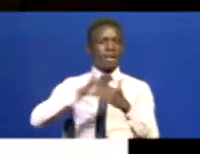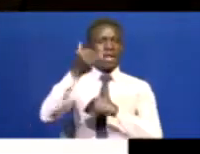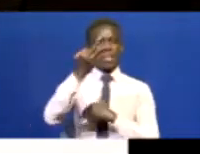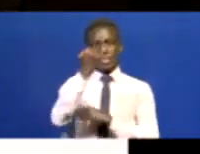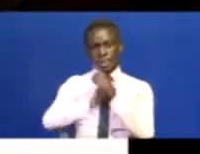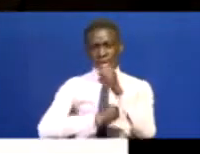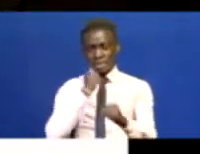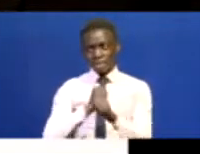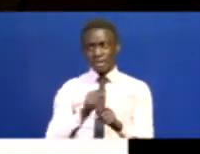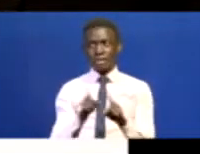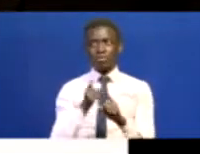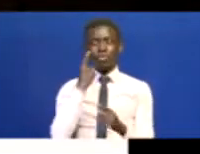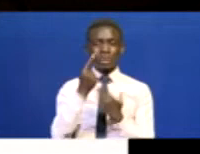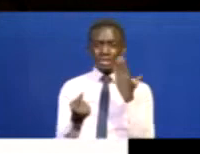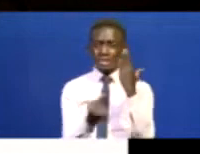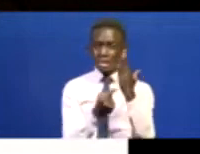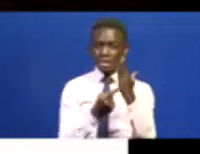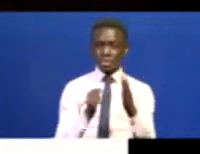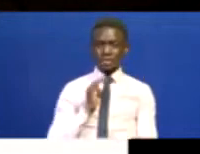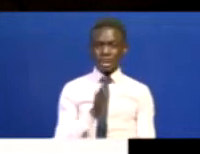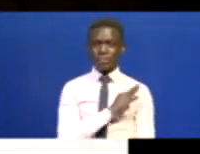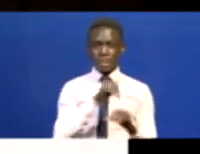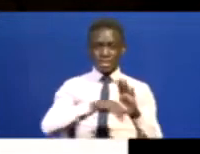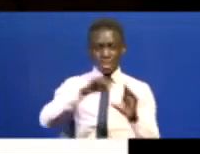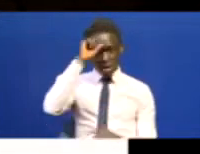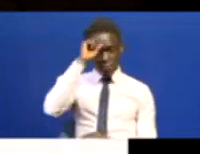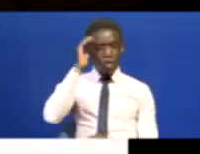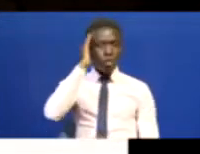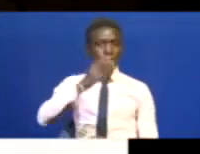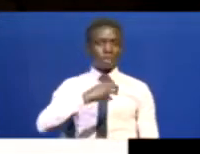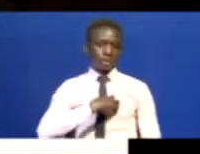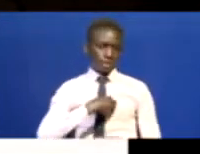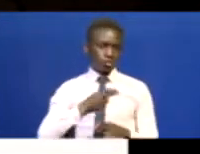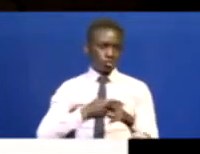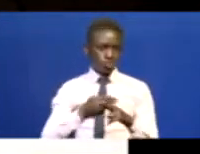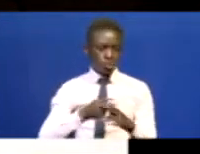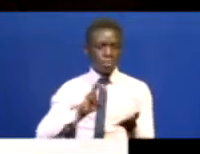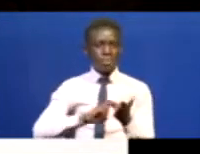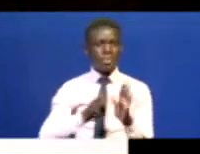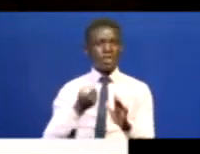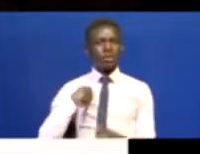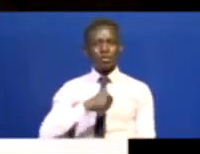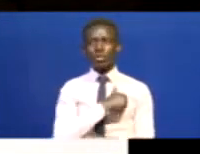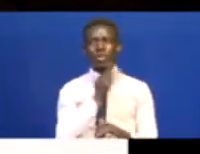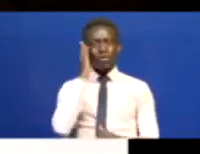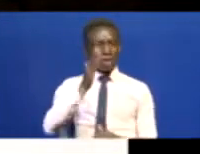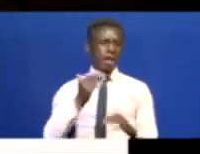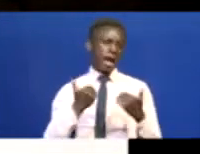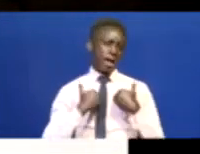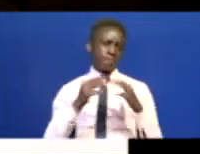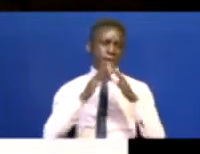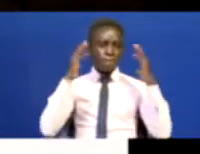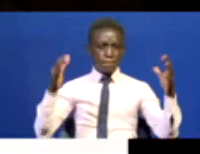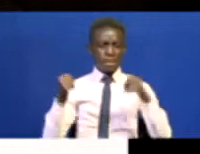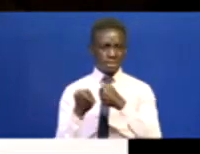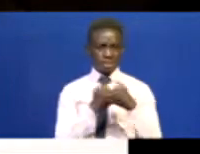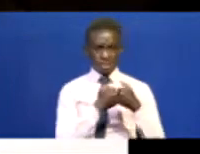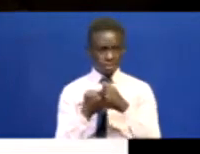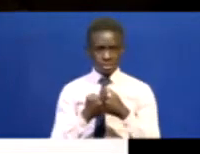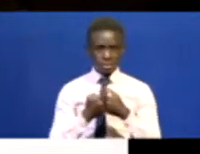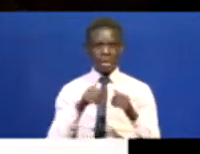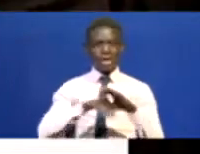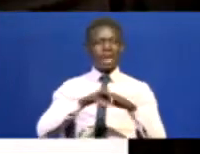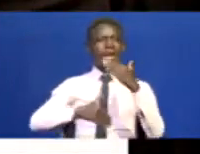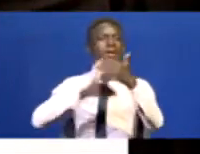staff in the government now, they'll be retiring. So we are going to have a very big challenge in the